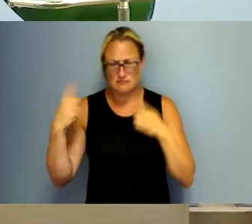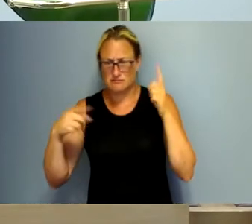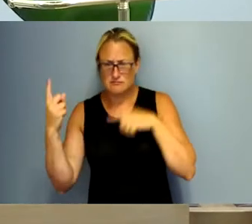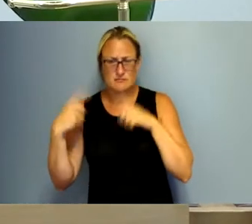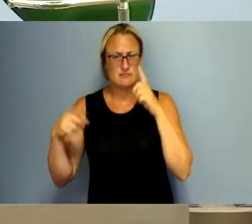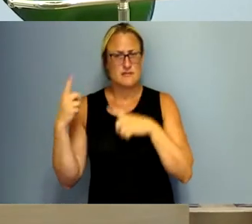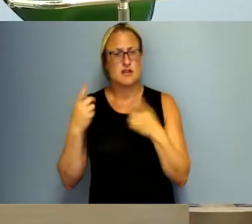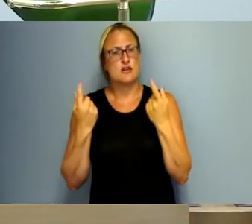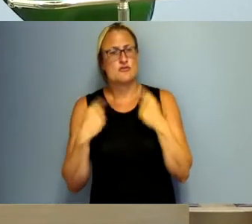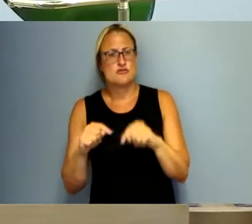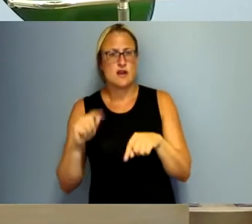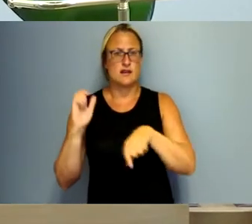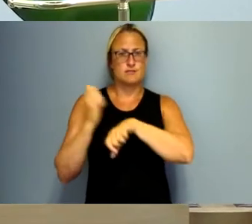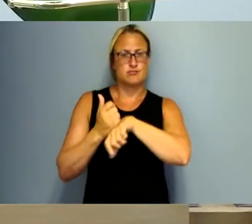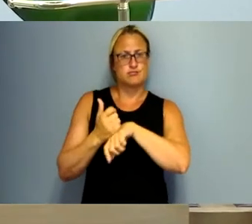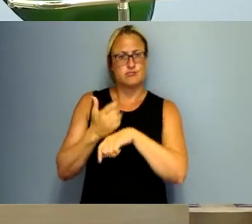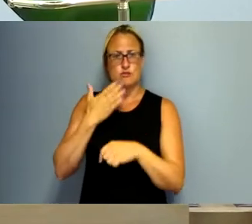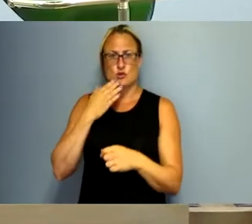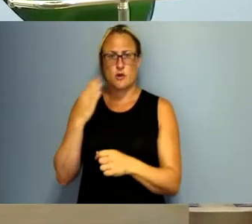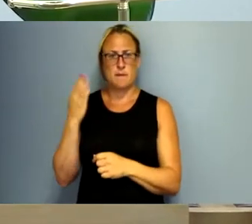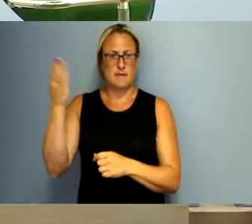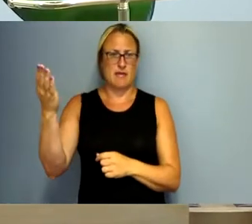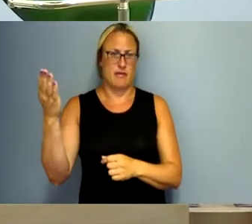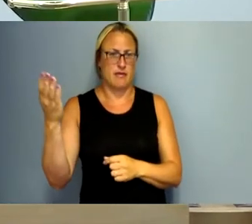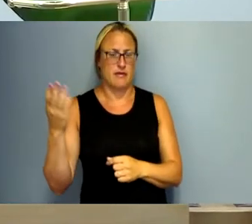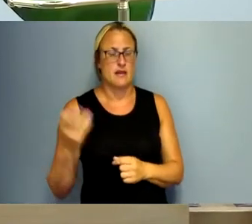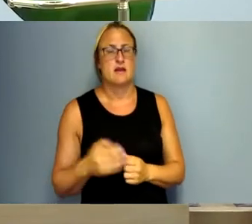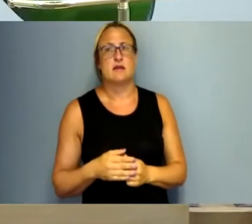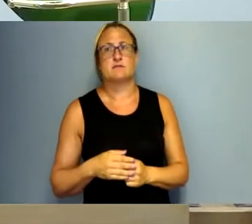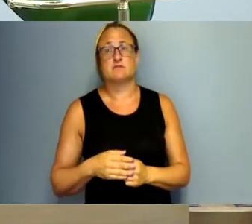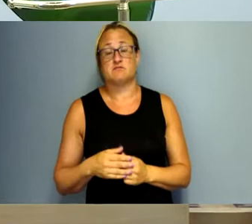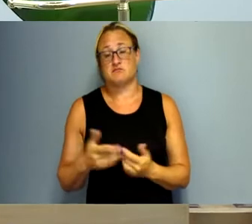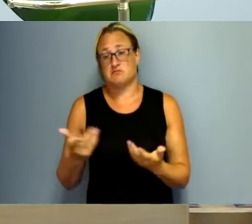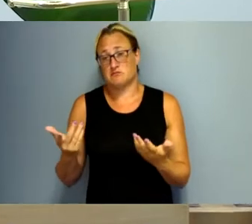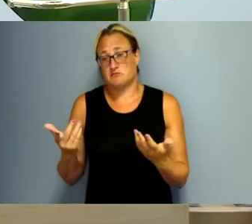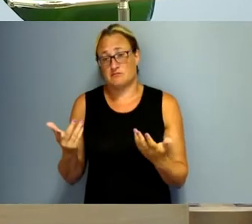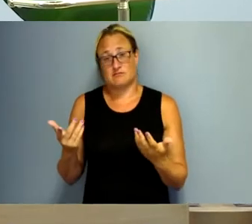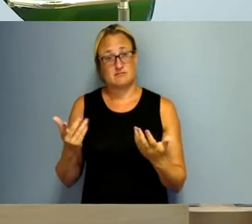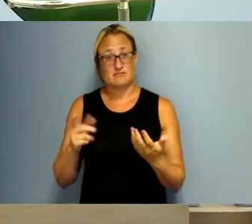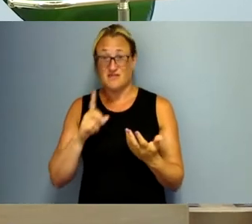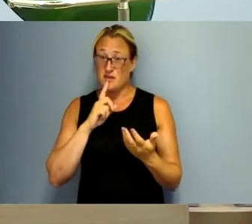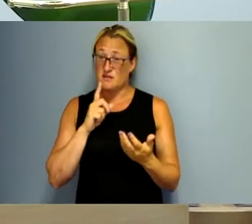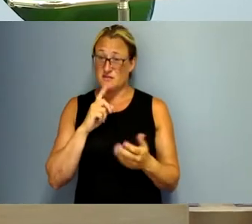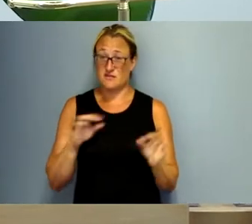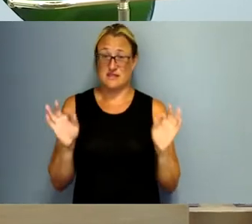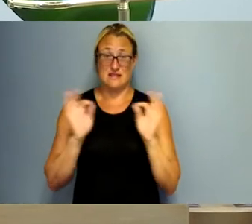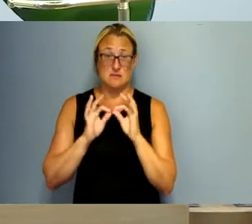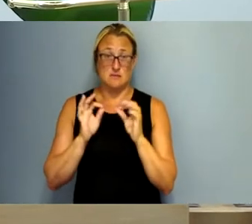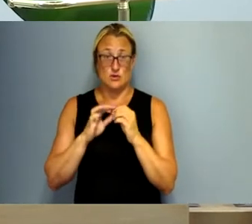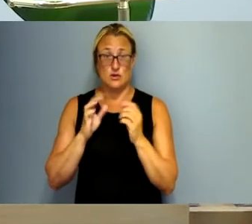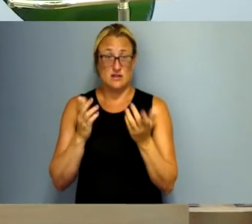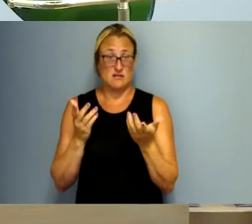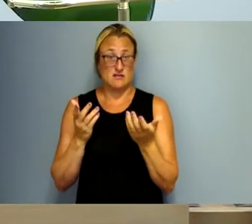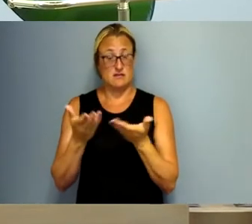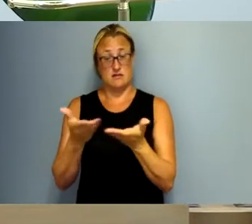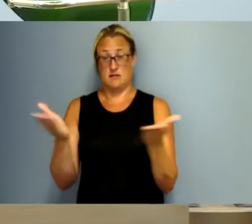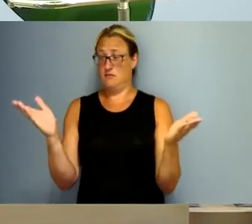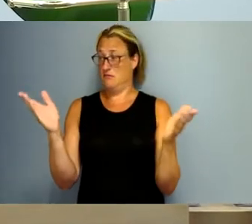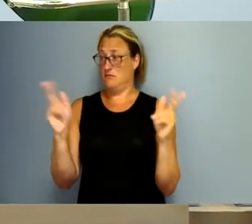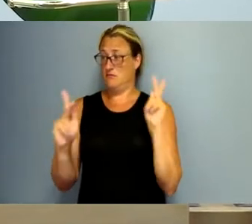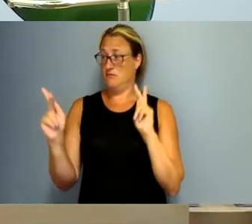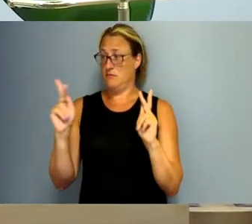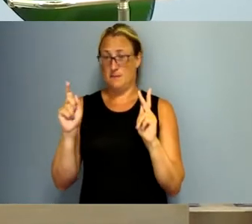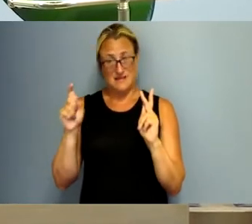to come up with a bill. And again, I thought it was really important that the public have access